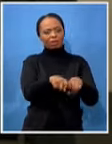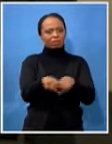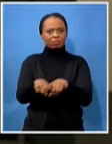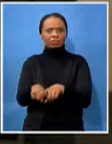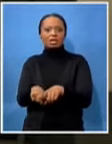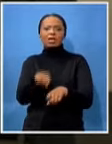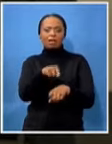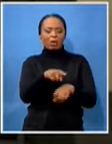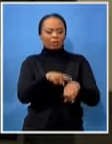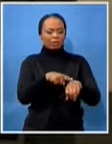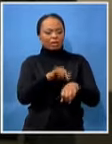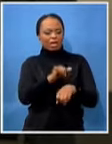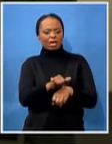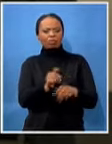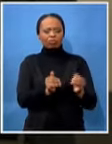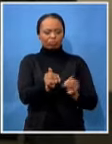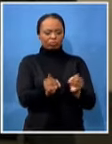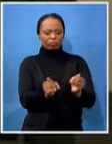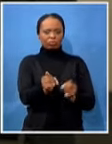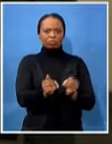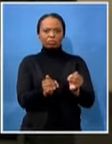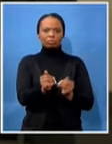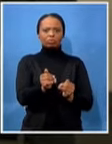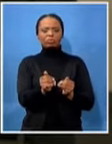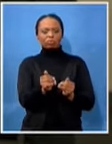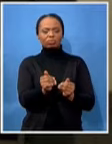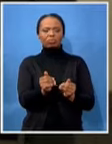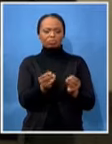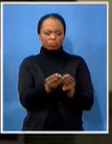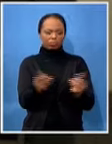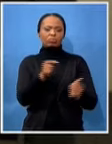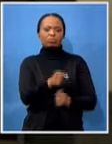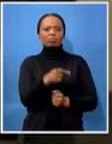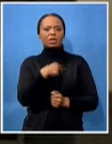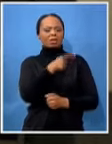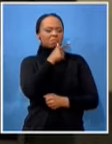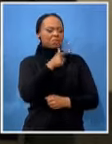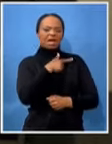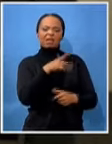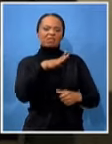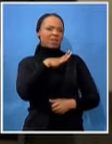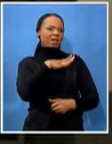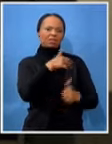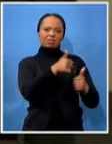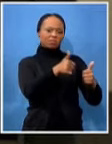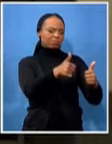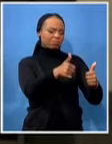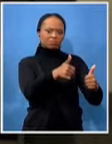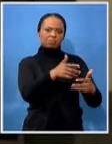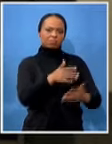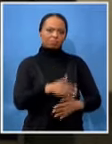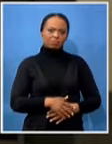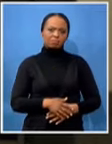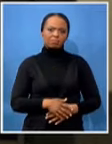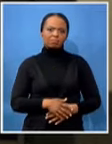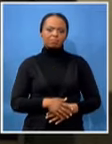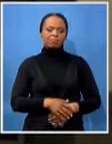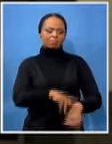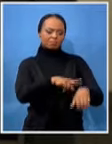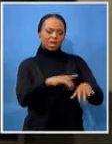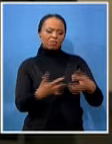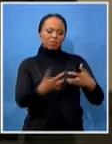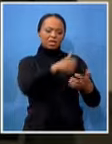saying to me, they are fine now. They've got no problem with the turnaround time. So I think at the end of the day, what we're dealing